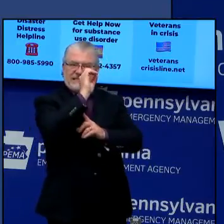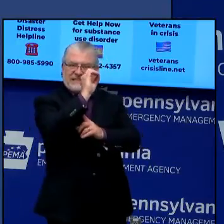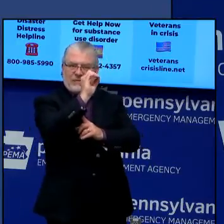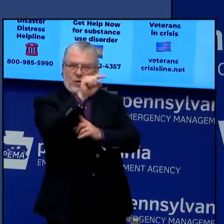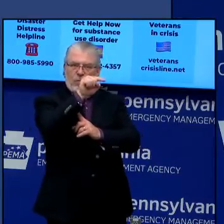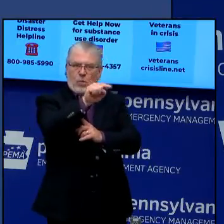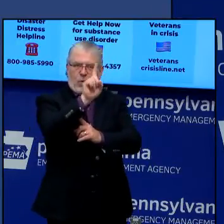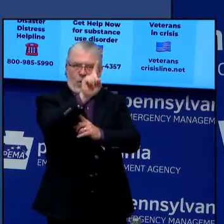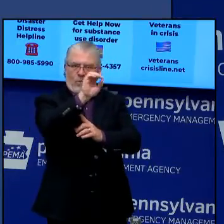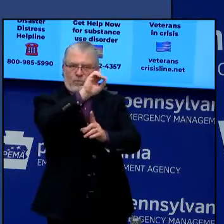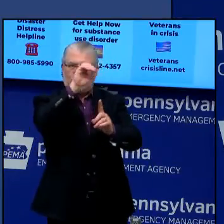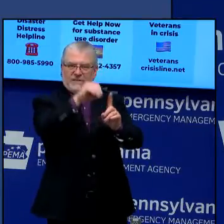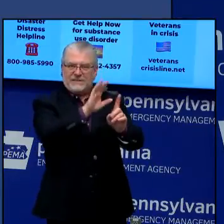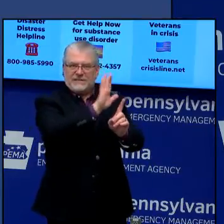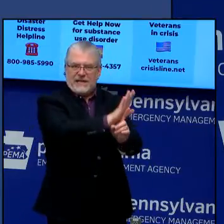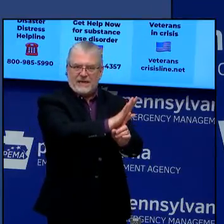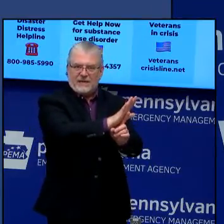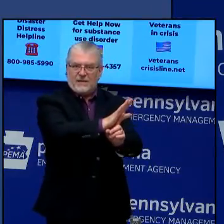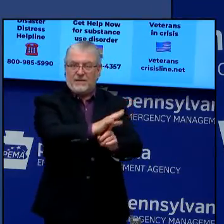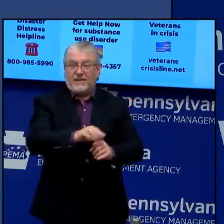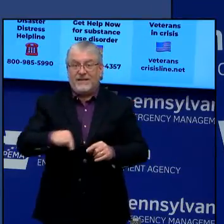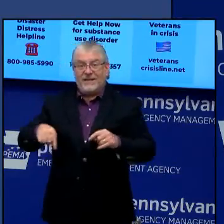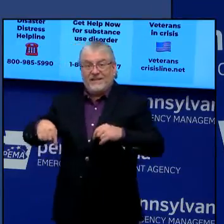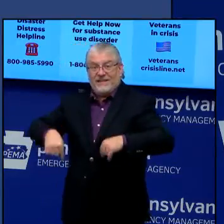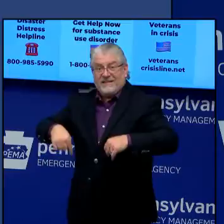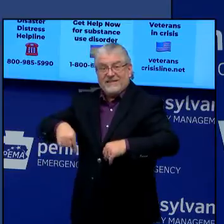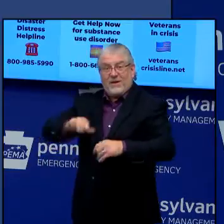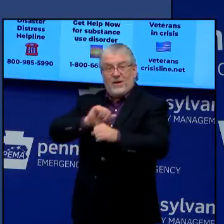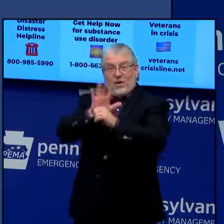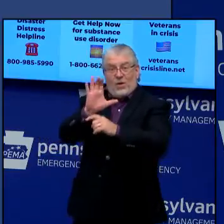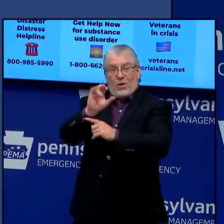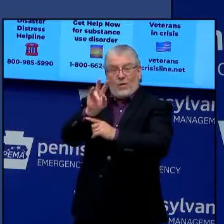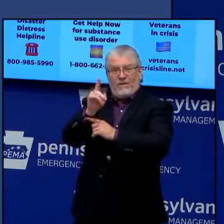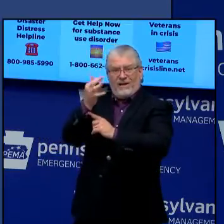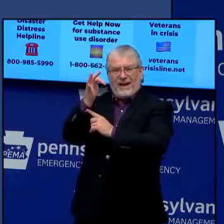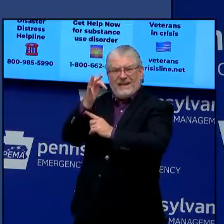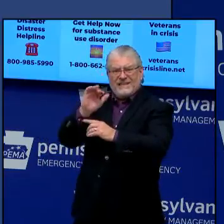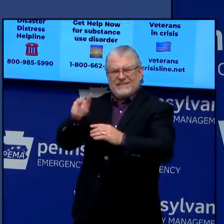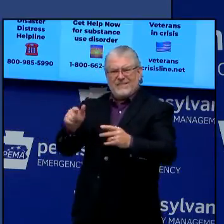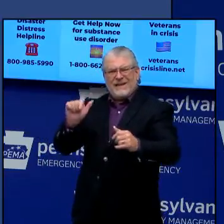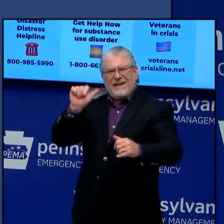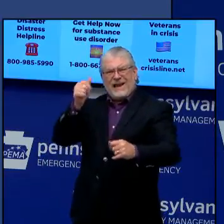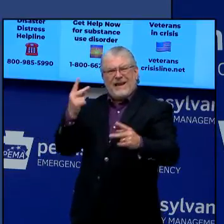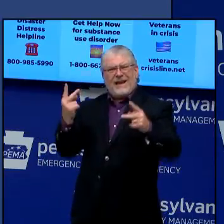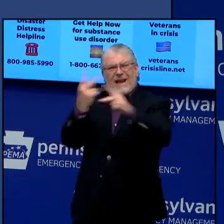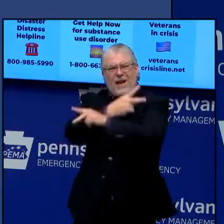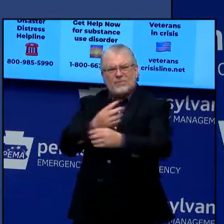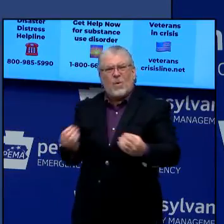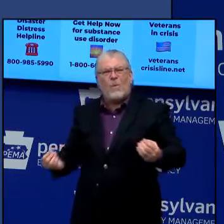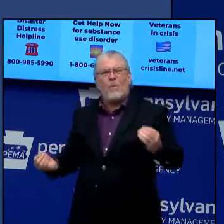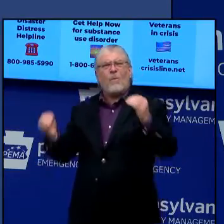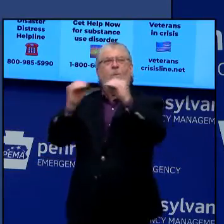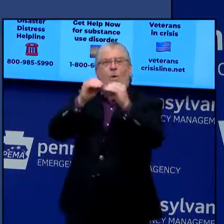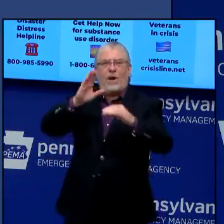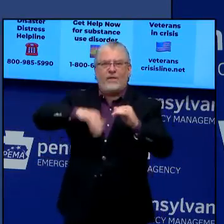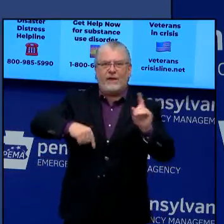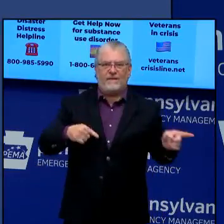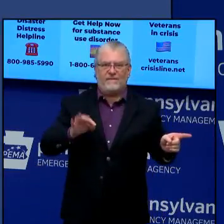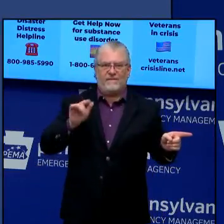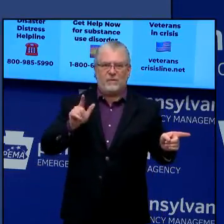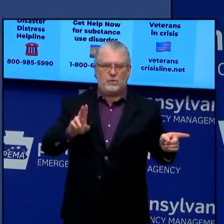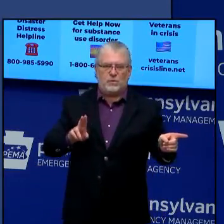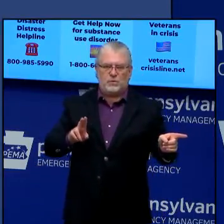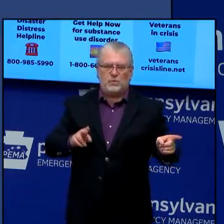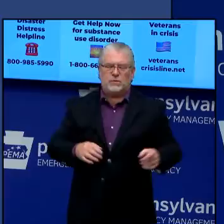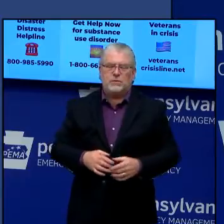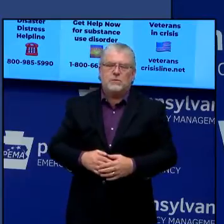questions from News Talk 104.1 about death counts and coroners. So of the Of